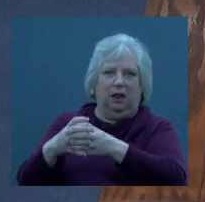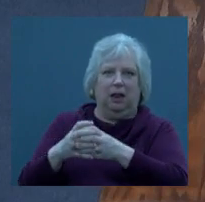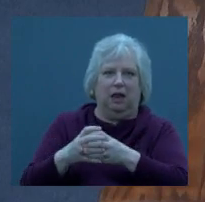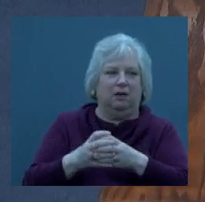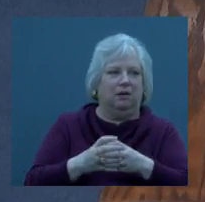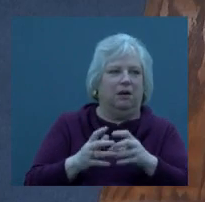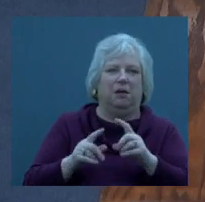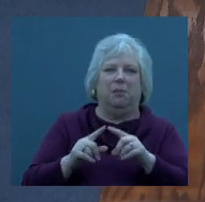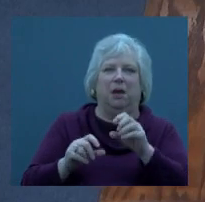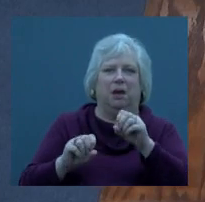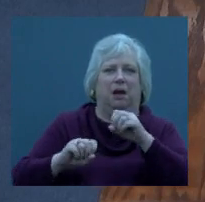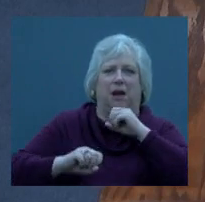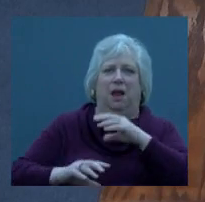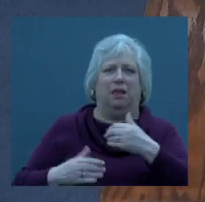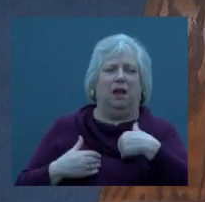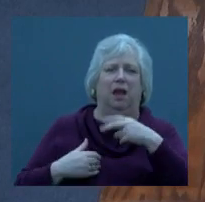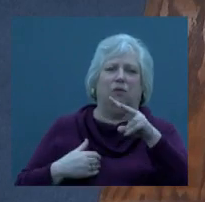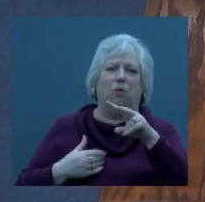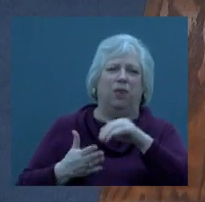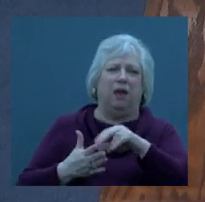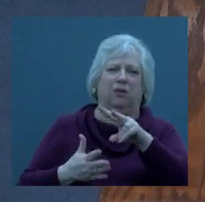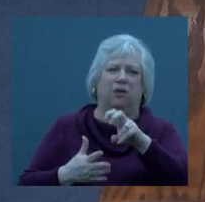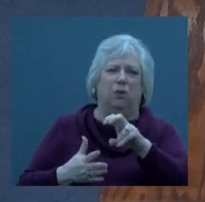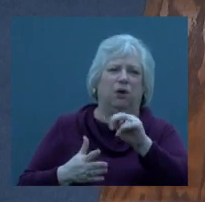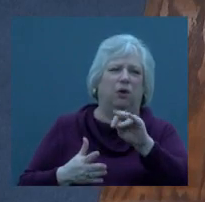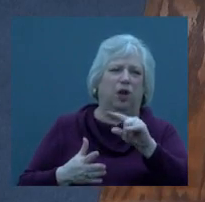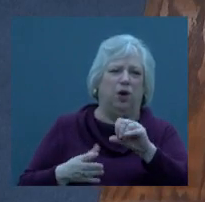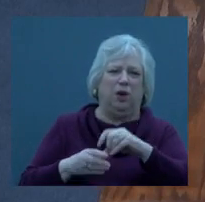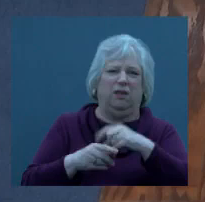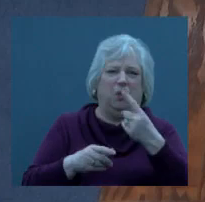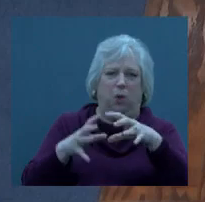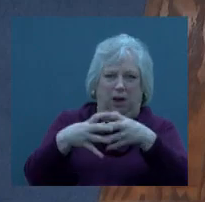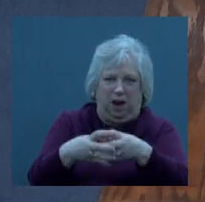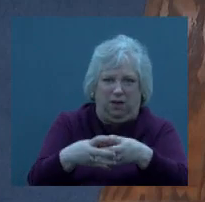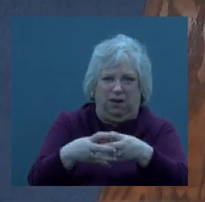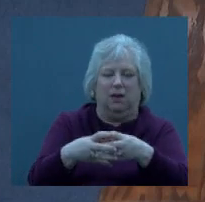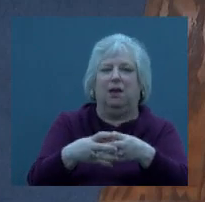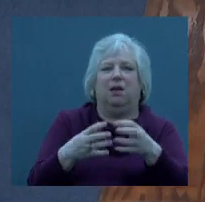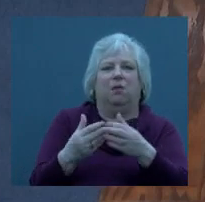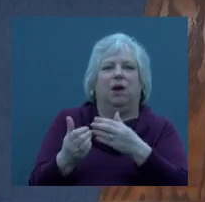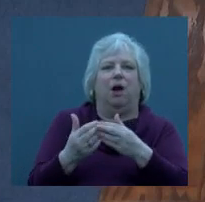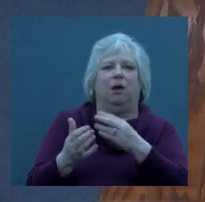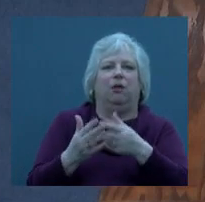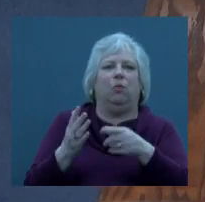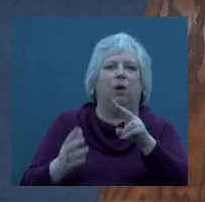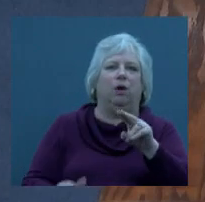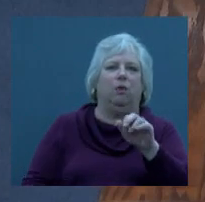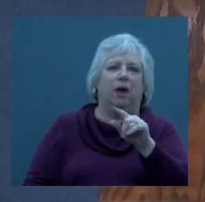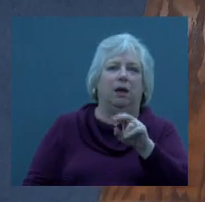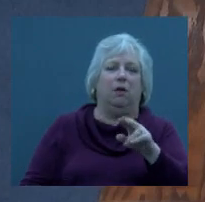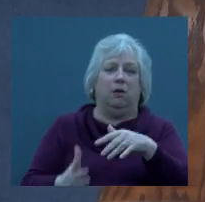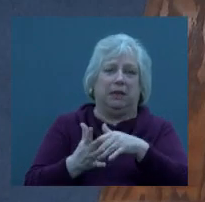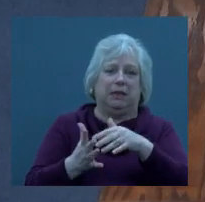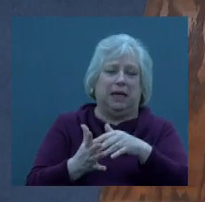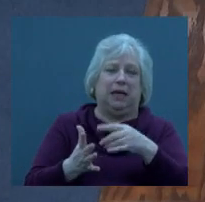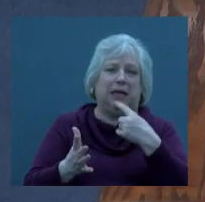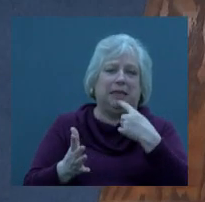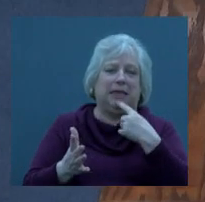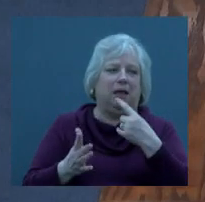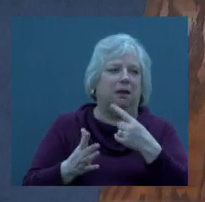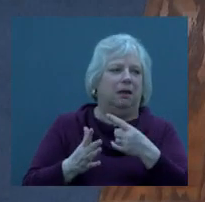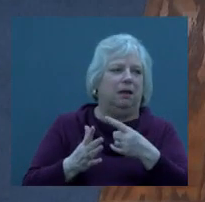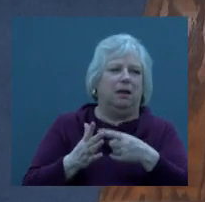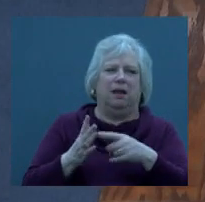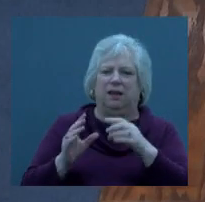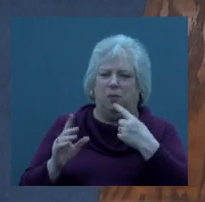Nothing has 2,200 units in one cluster impinging on it. Regardless of what the UALR study says, there's no, how was it